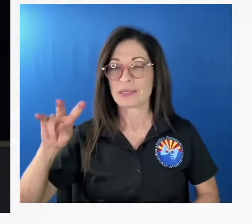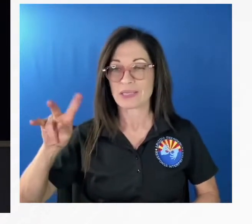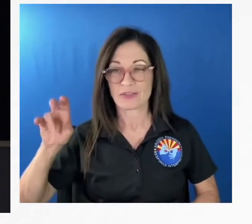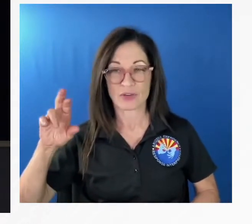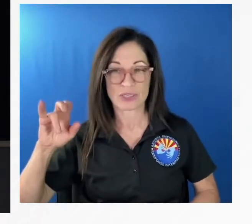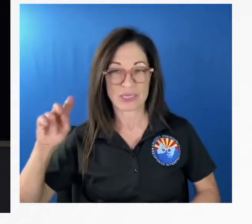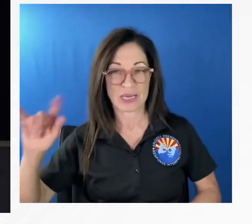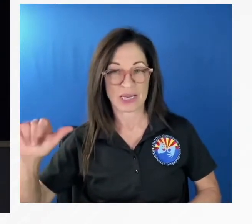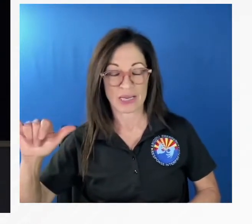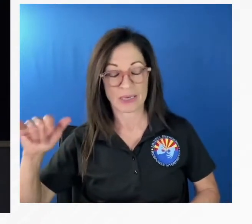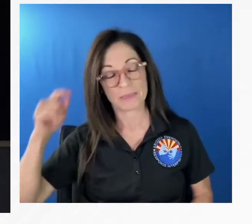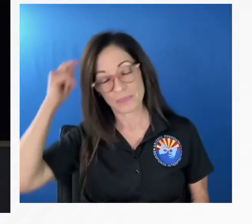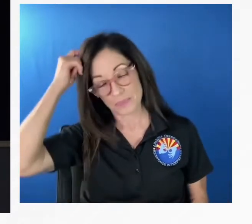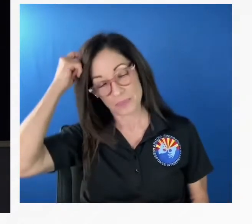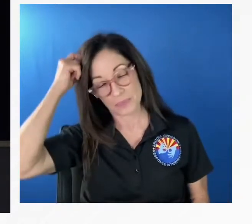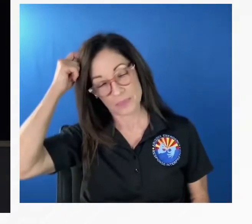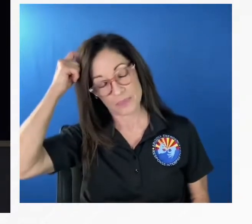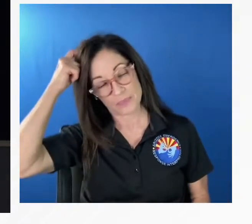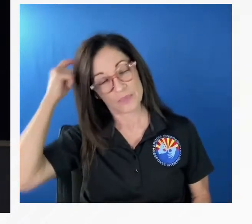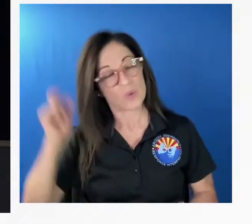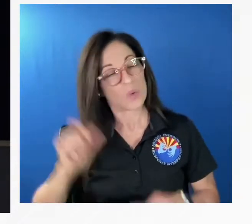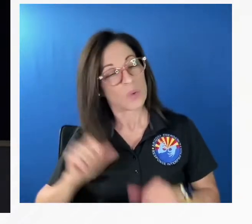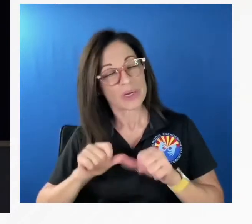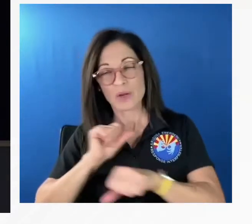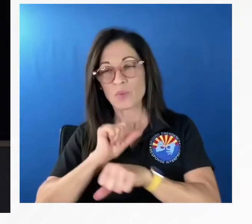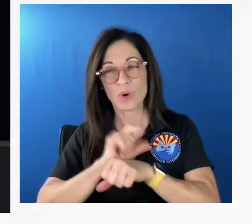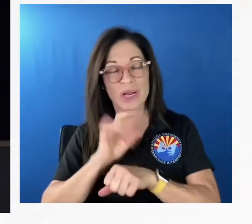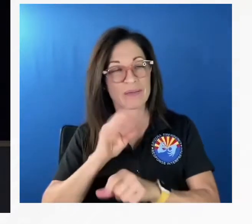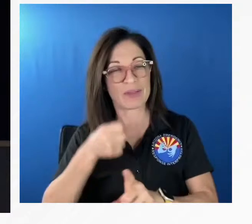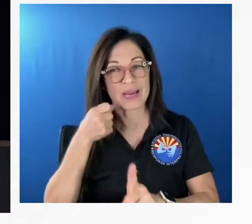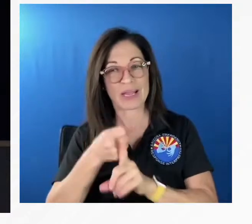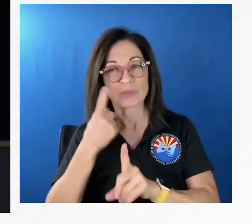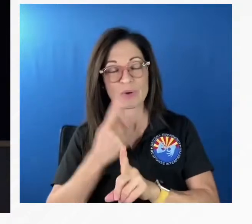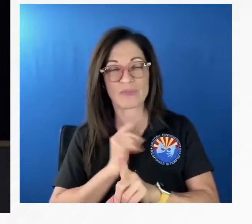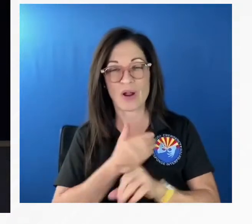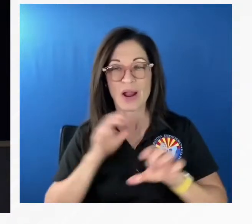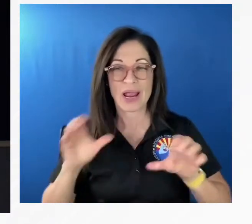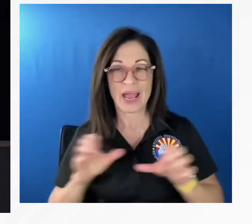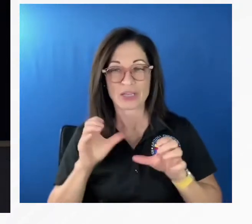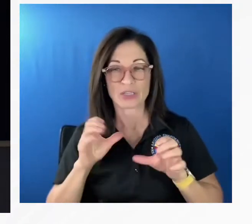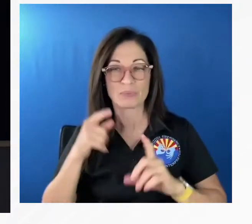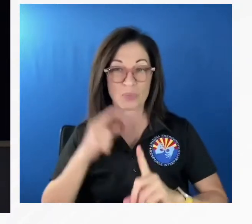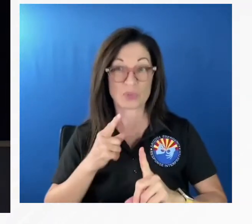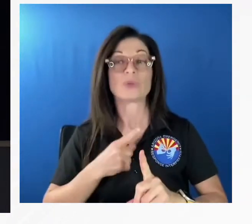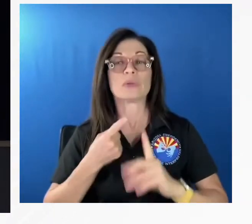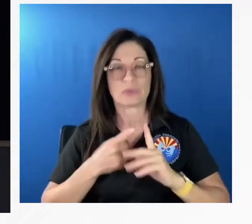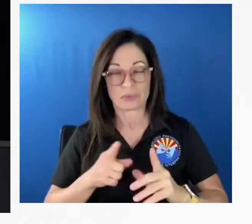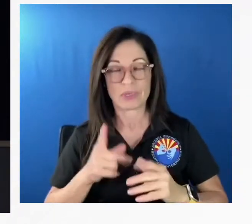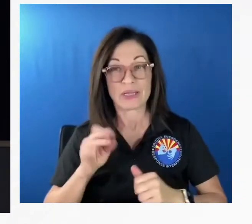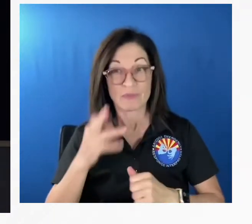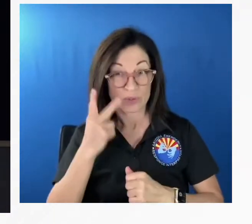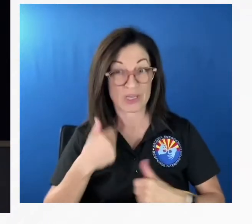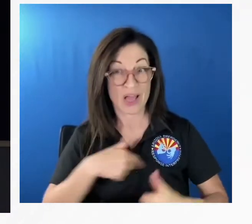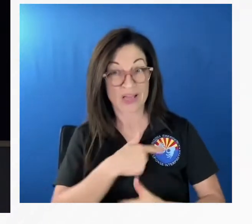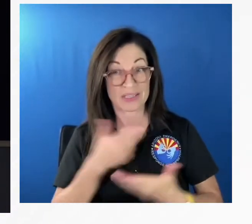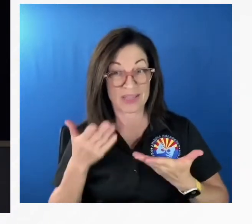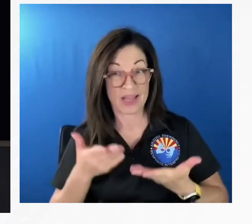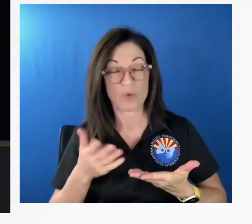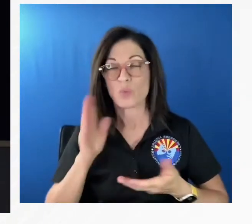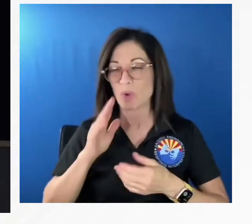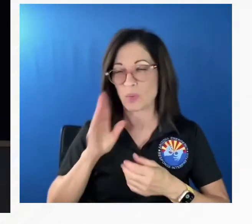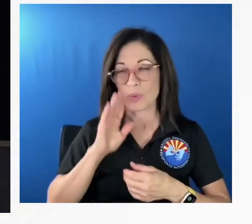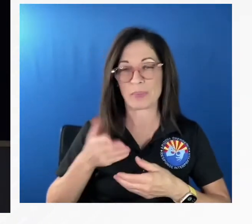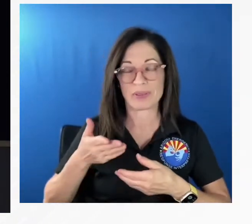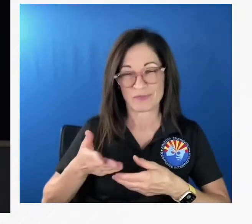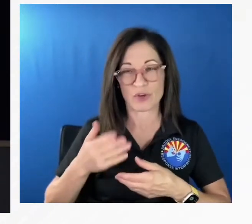keep working when it hits any of our management action points to engage in there. So if you see us up there, we'll be up there for a purpose,